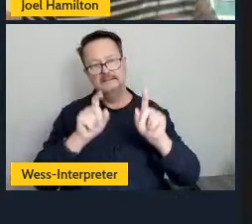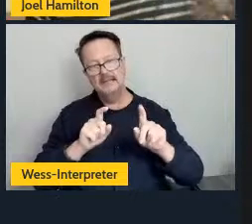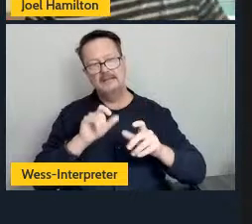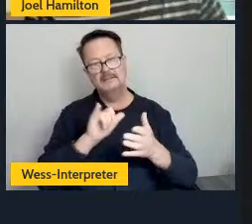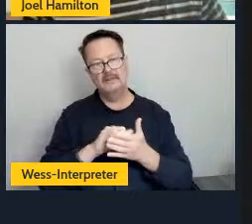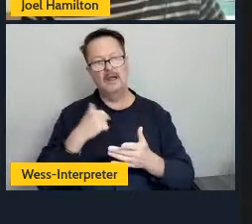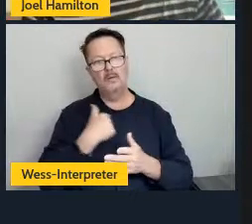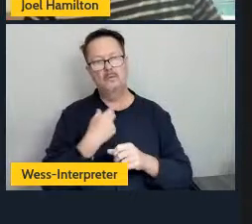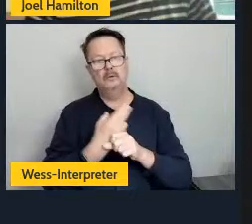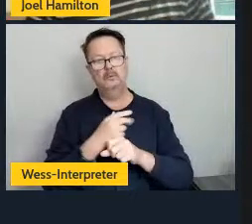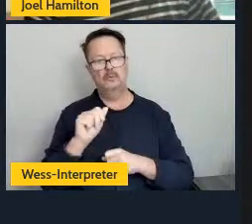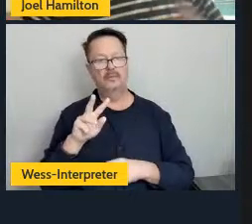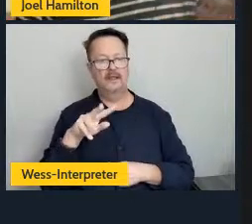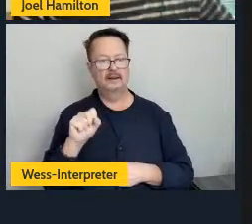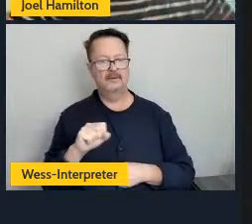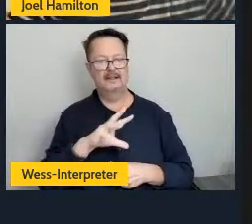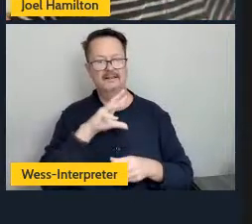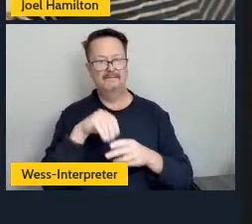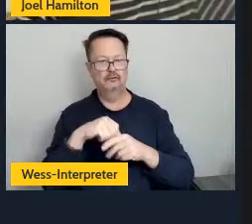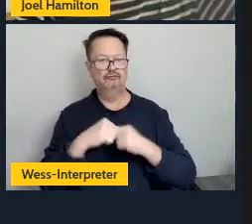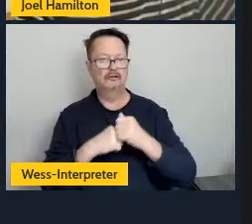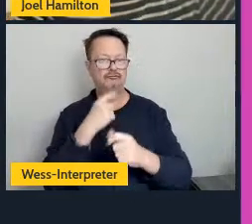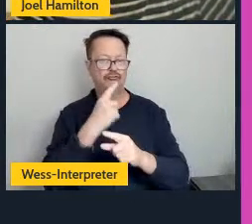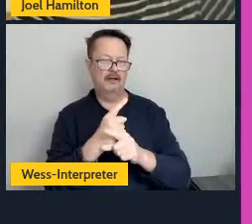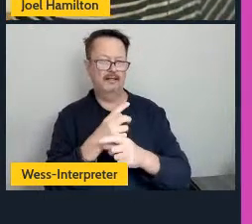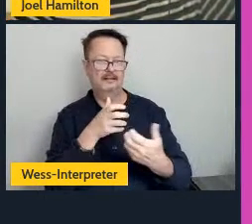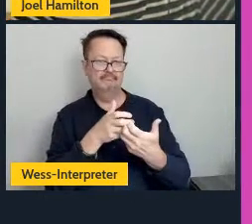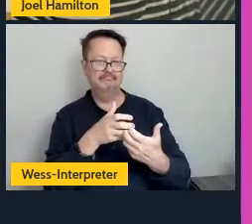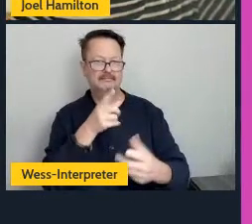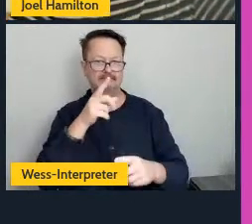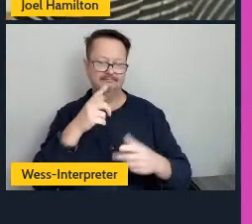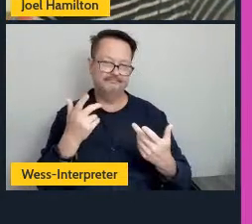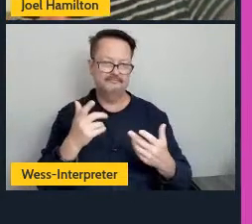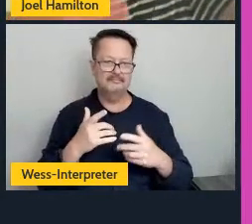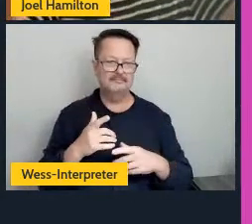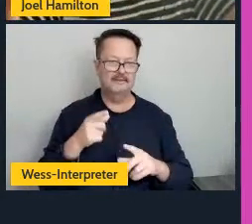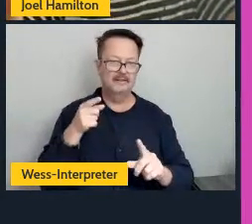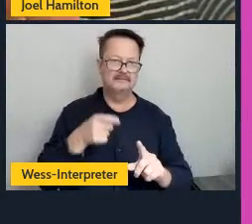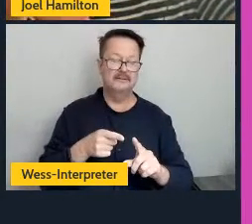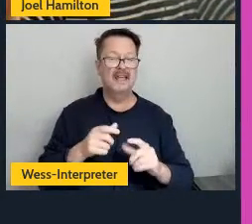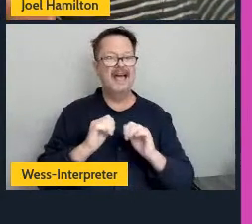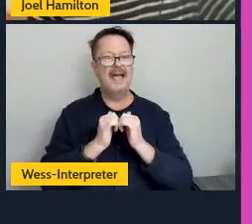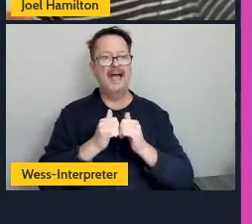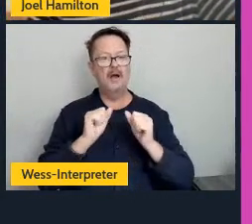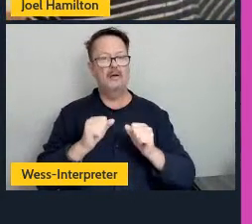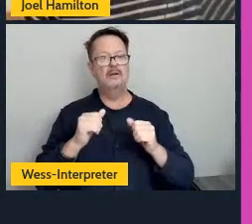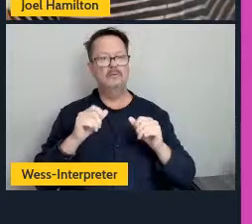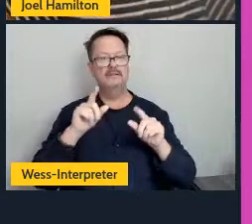we've used the AWS infrastructure correctly, essentially. So how could we